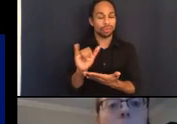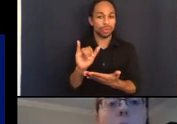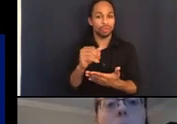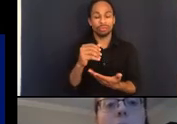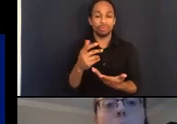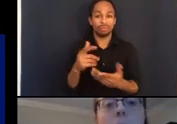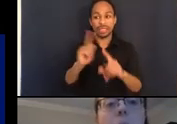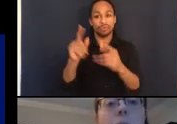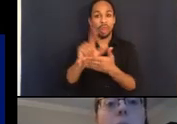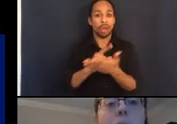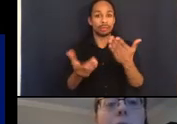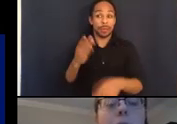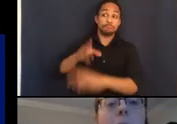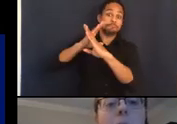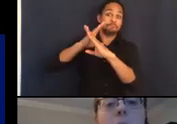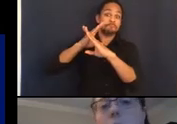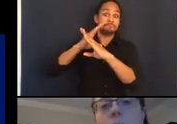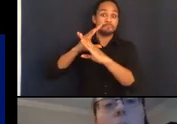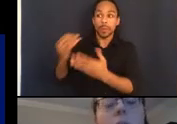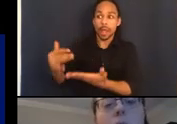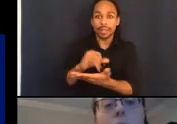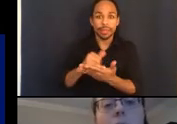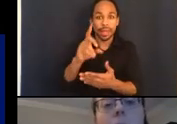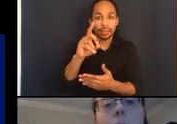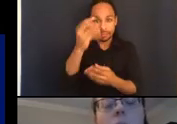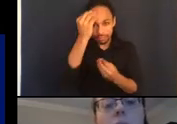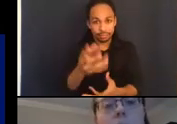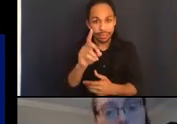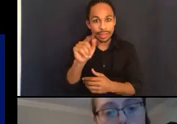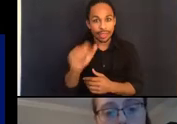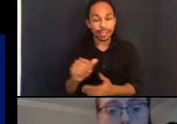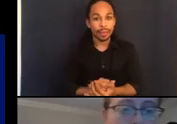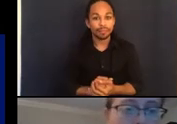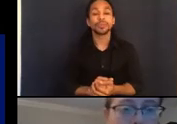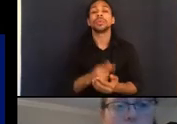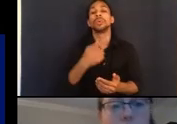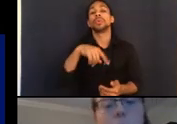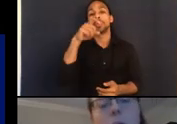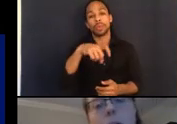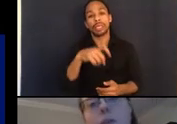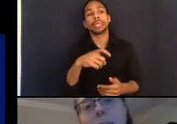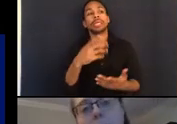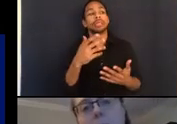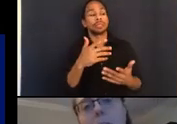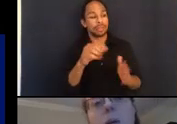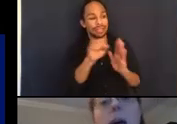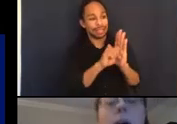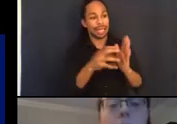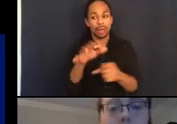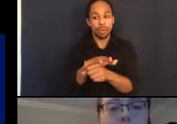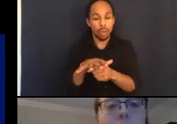have are quite incomplete because we don't have, a number of state and local health departments are having trouble kind of tracking this